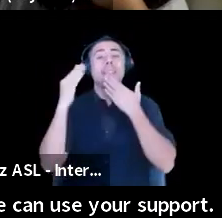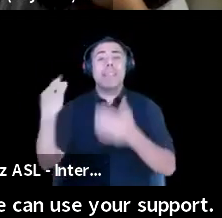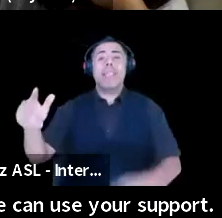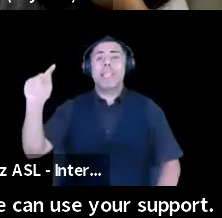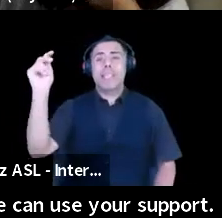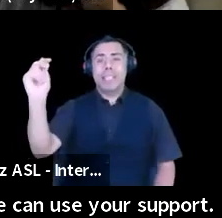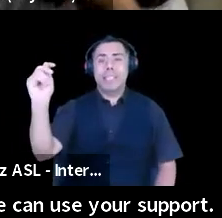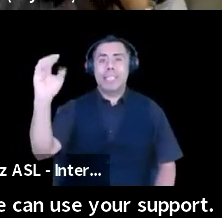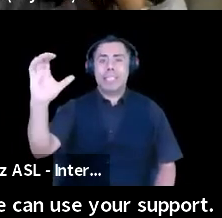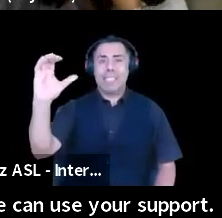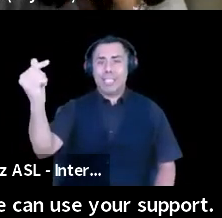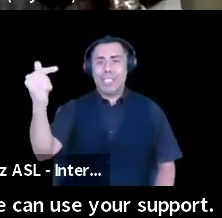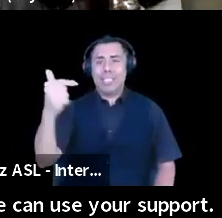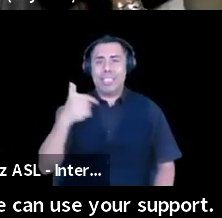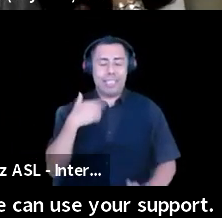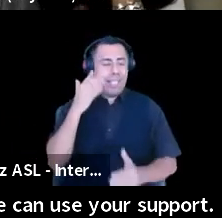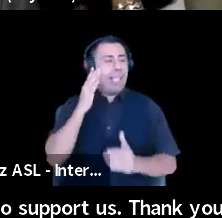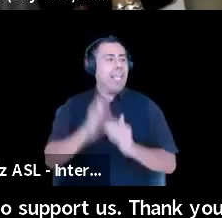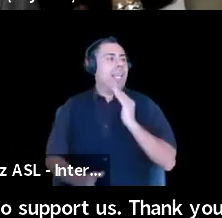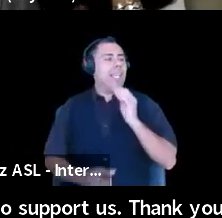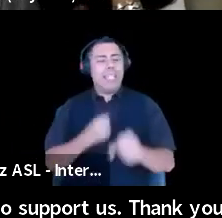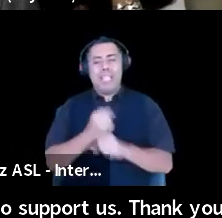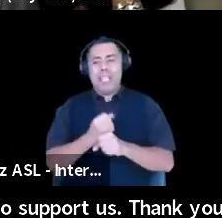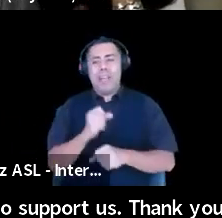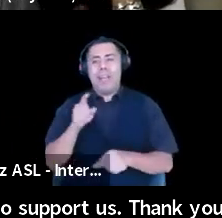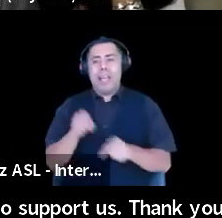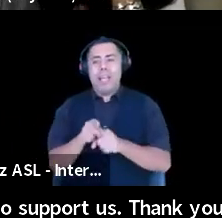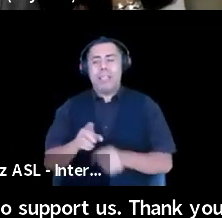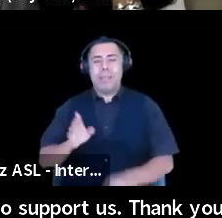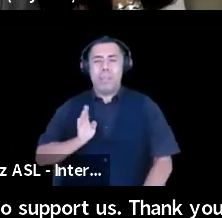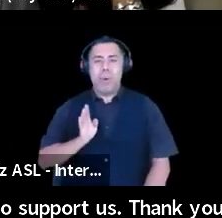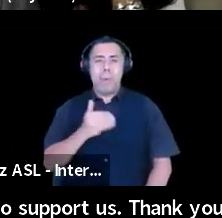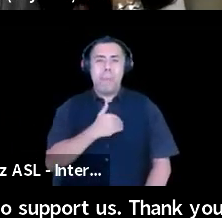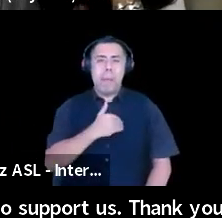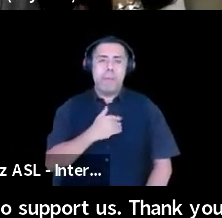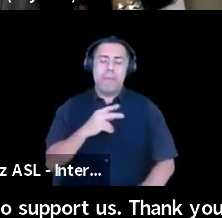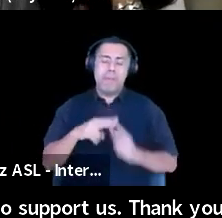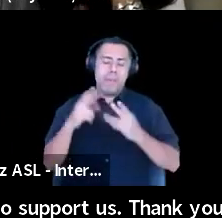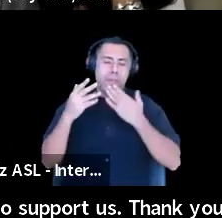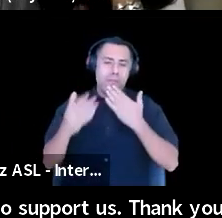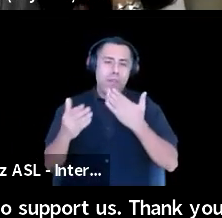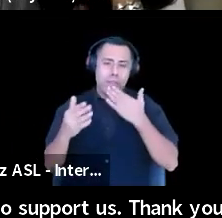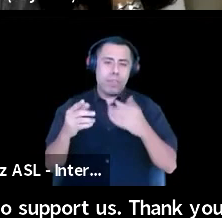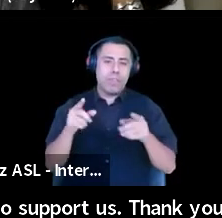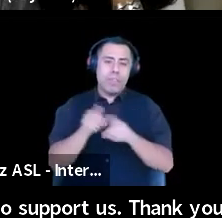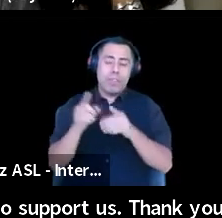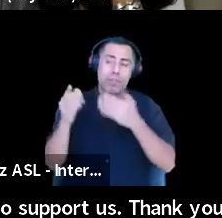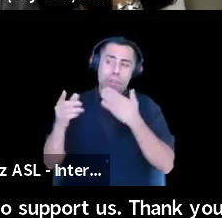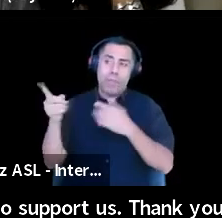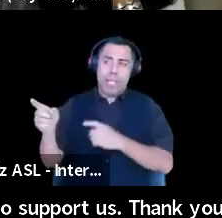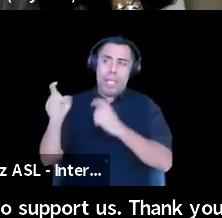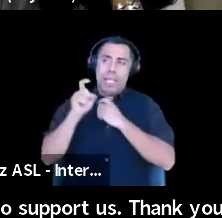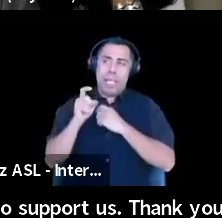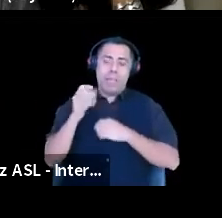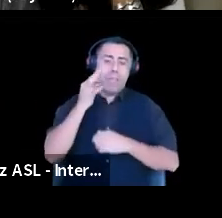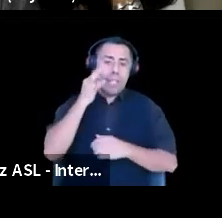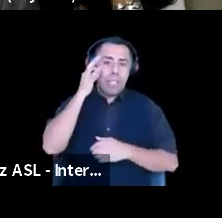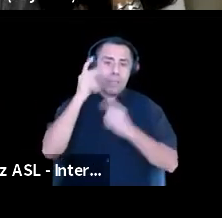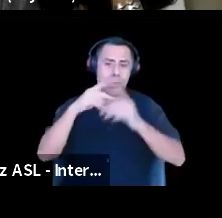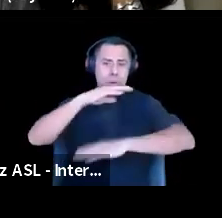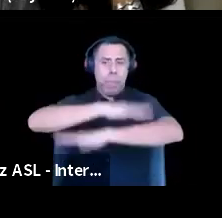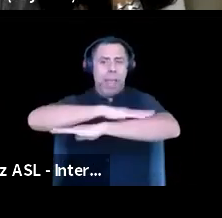as a board member. It's been amazing. And I'm really been grateful for the platform that they've given Indigenous peoples over the years. I don't know anyone else who's